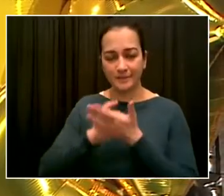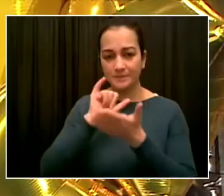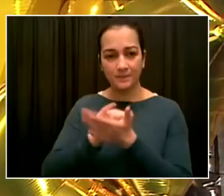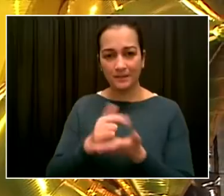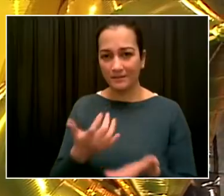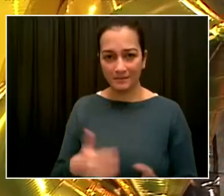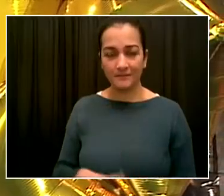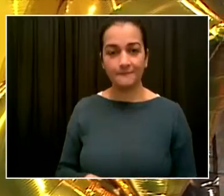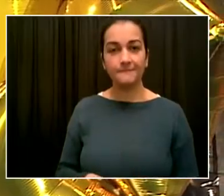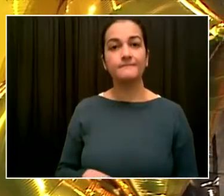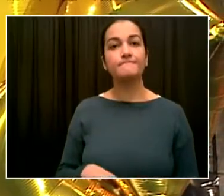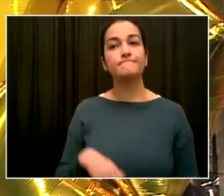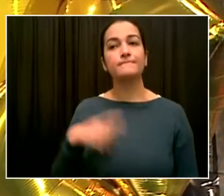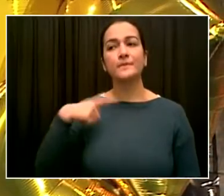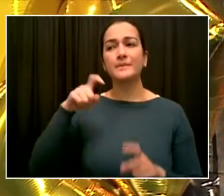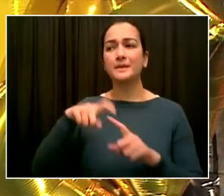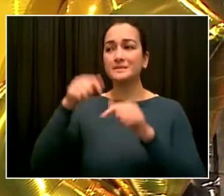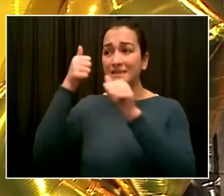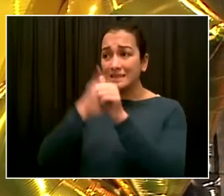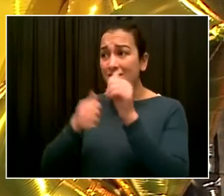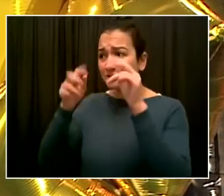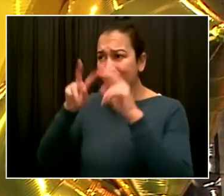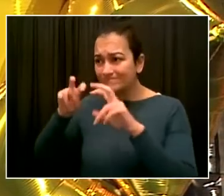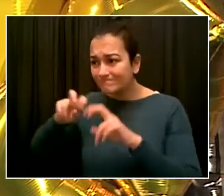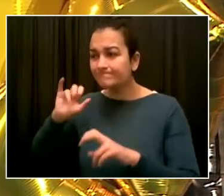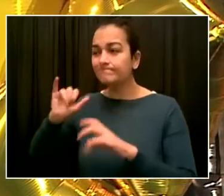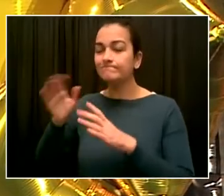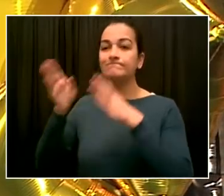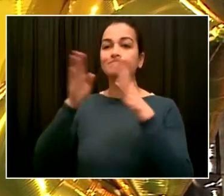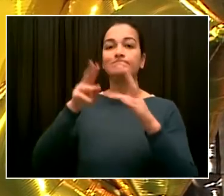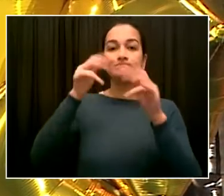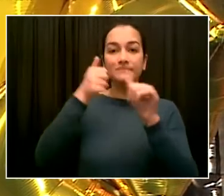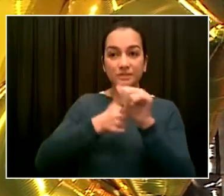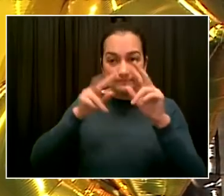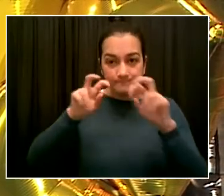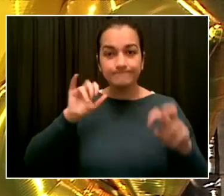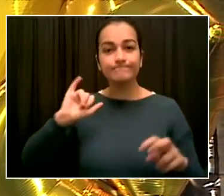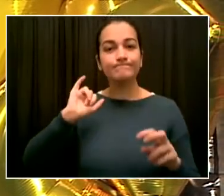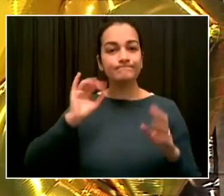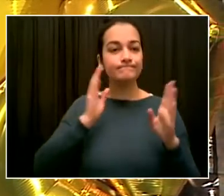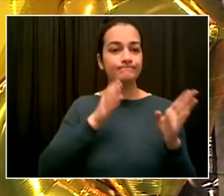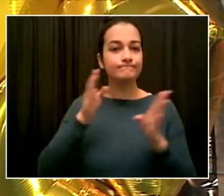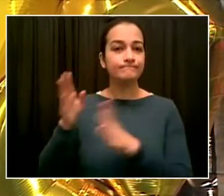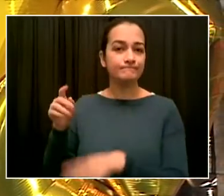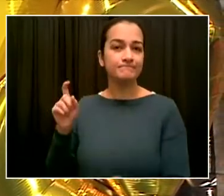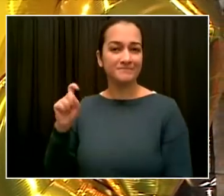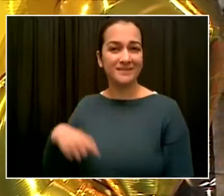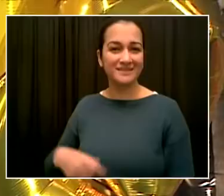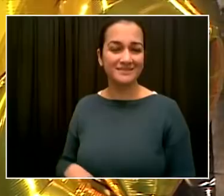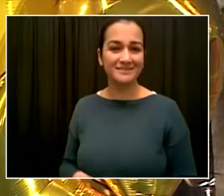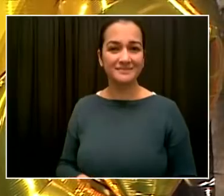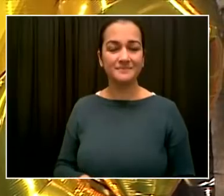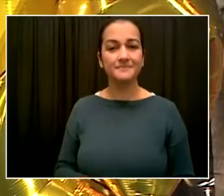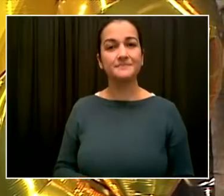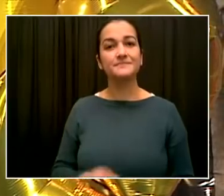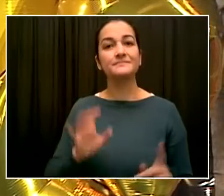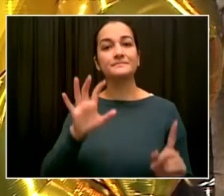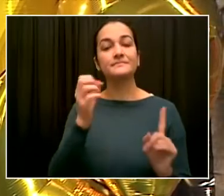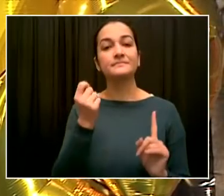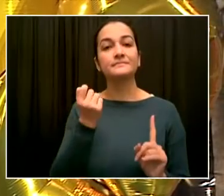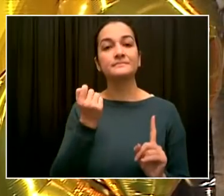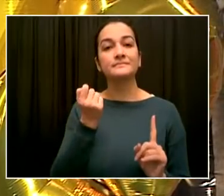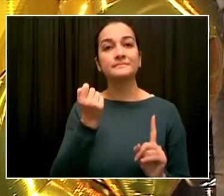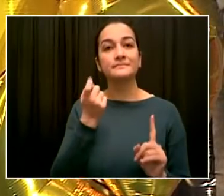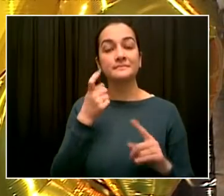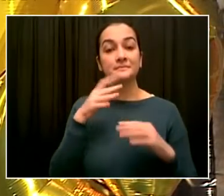see a precedent dynamic here because this was so particular. The blood center, which we depend on as a city,